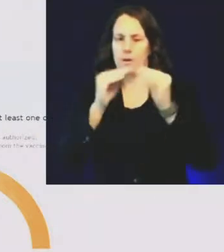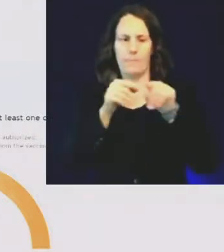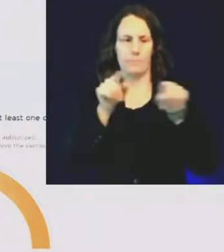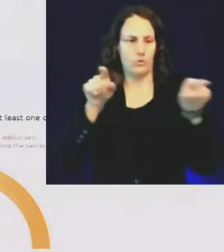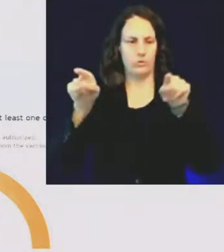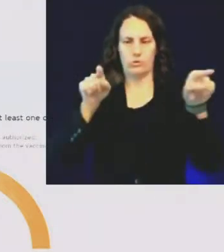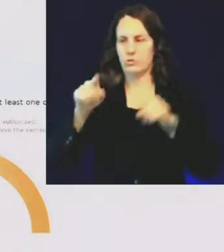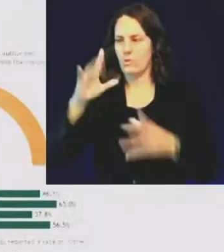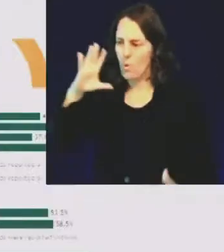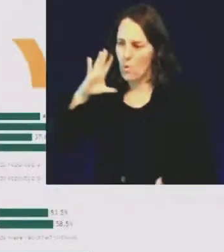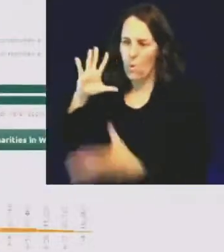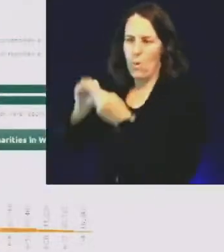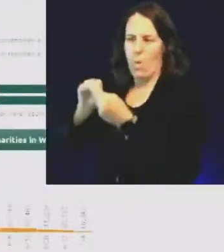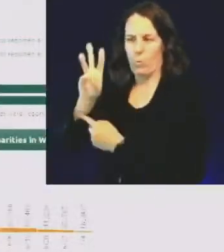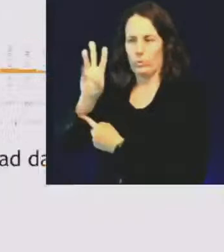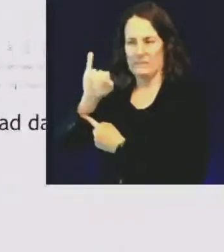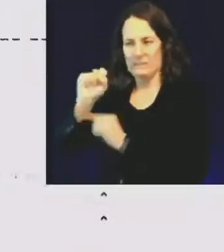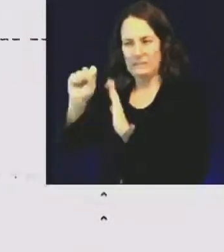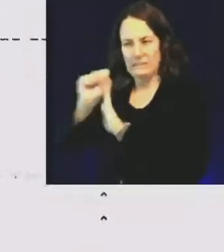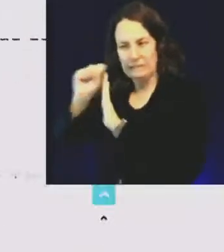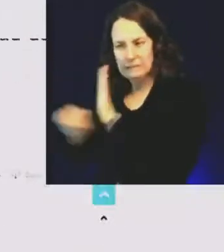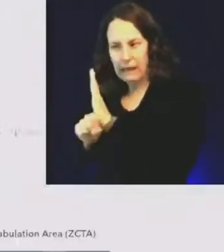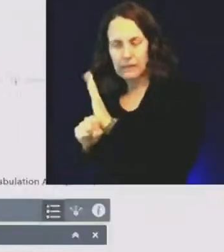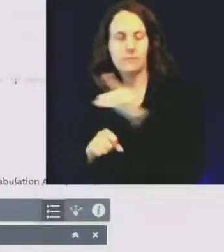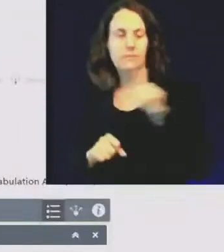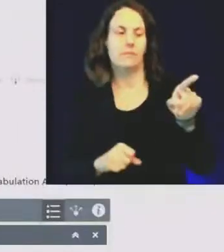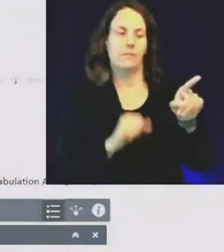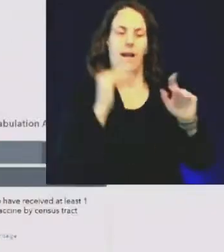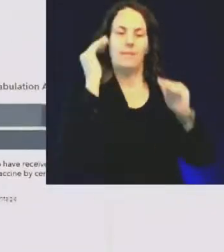comparisons. When you scroll down,